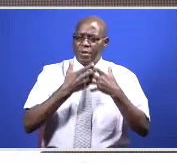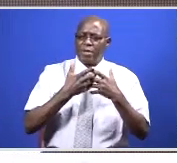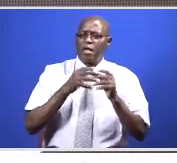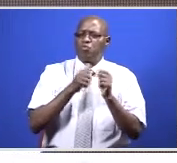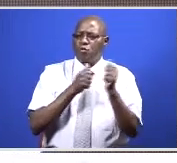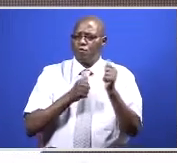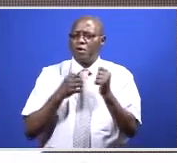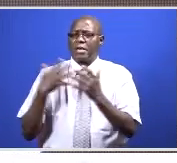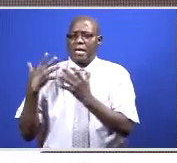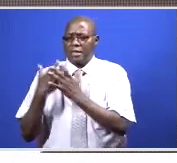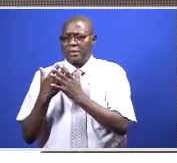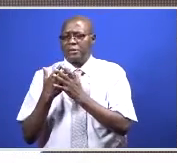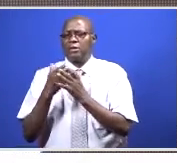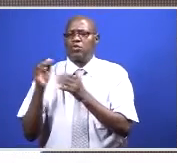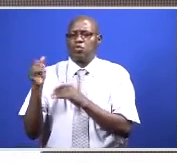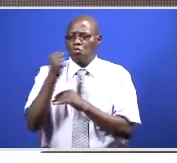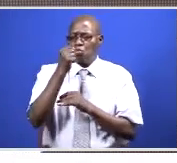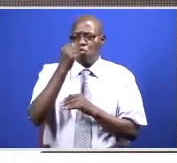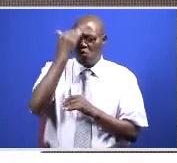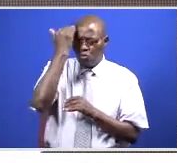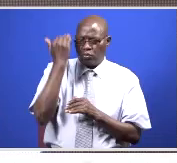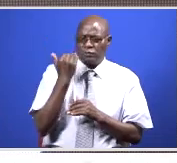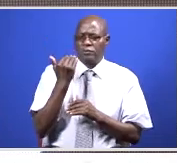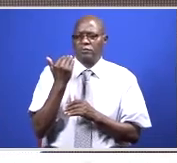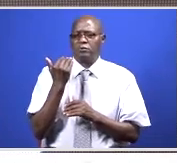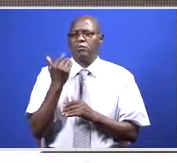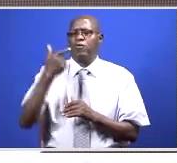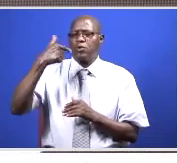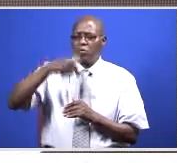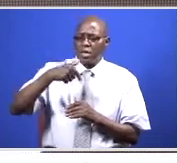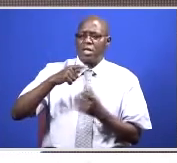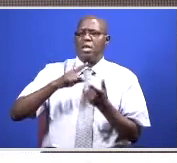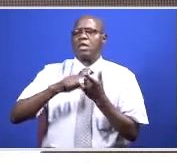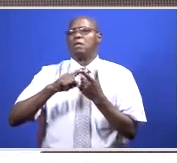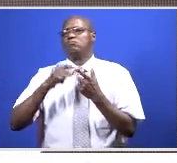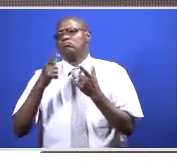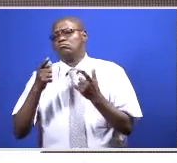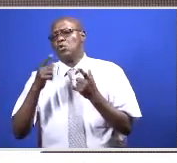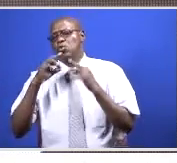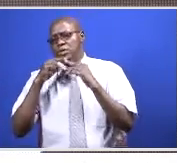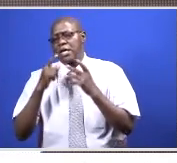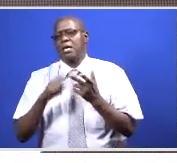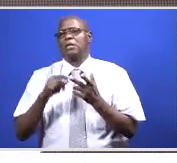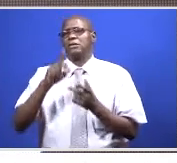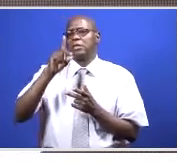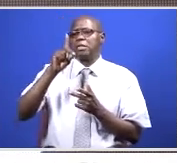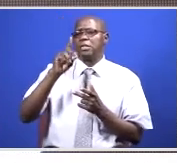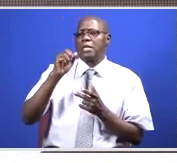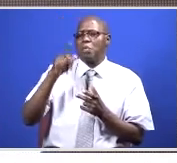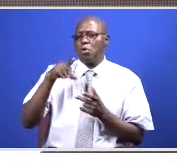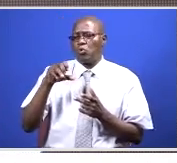and prosecution. The crackdown targets fuel stations, hotels, depots, clubs and apartments and any other